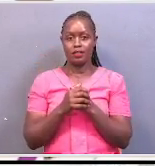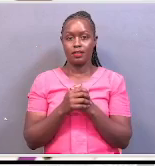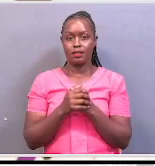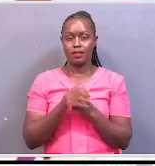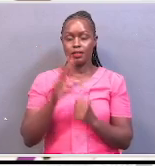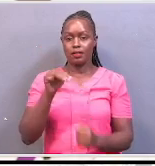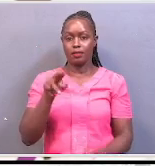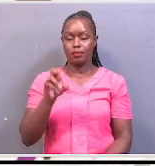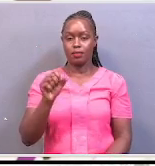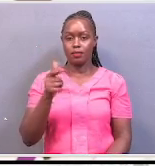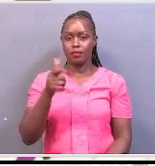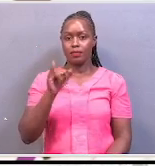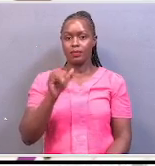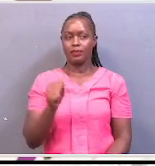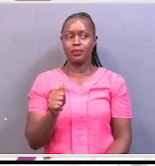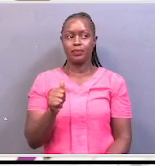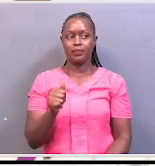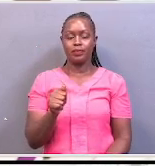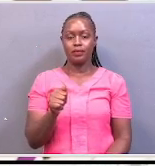Musalia Mudavadi.